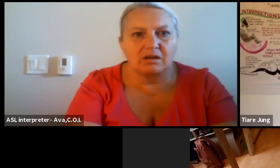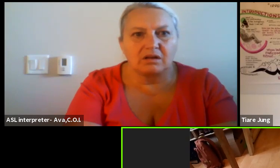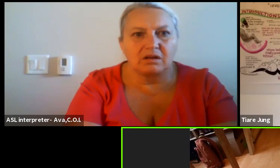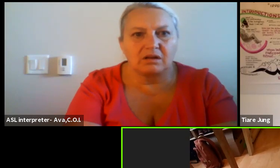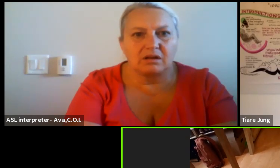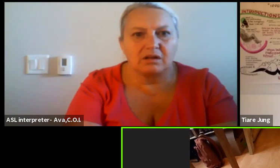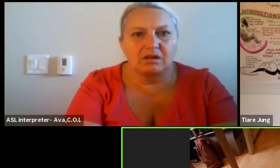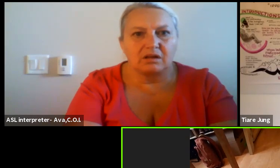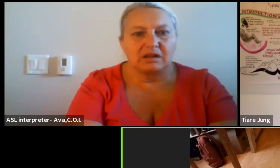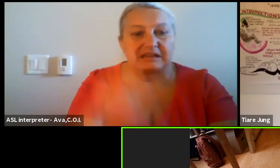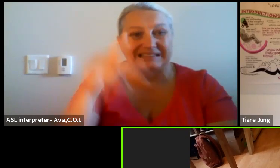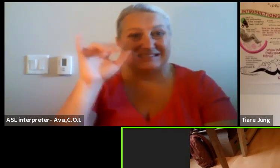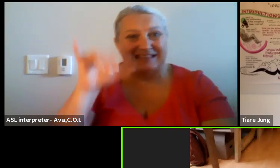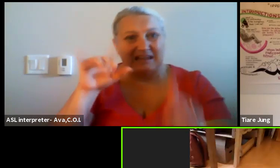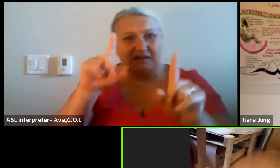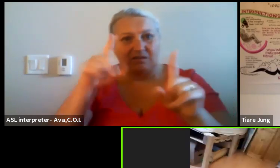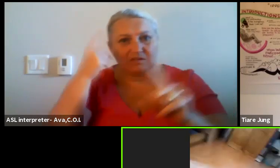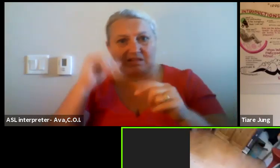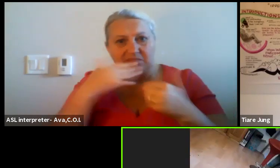How's that?